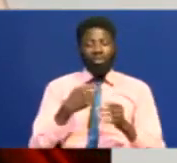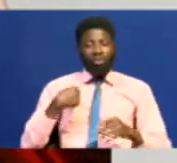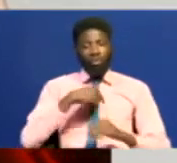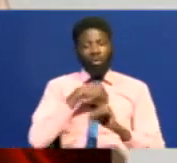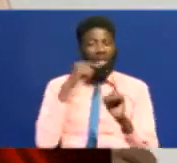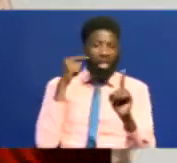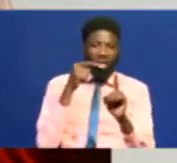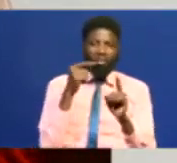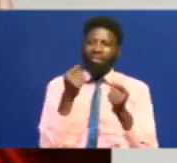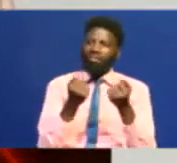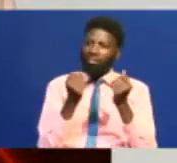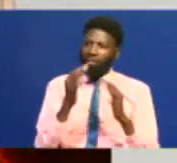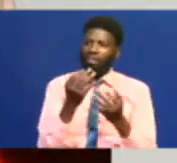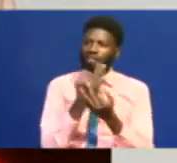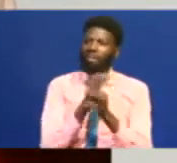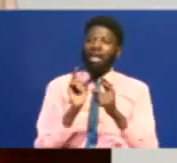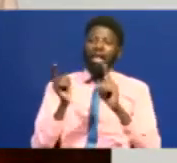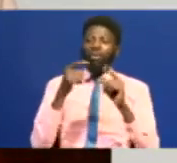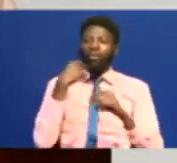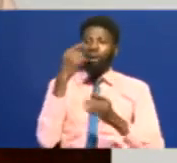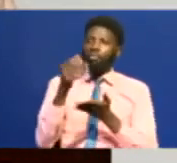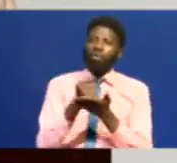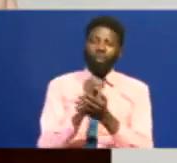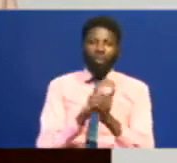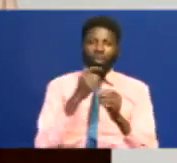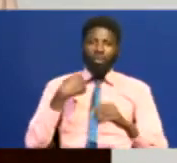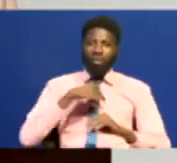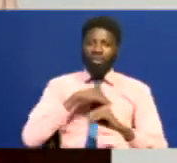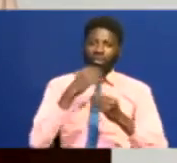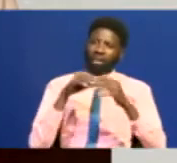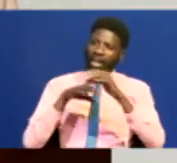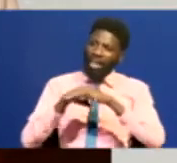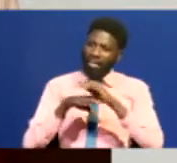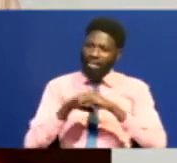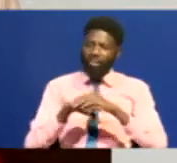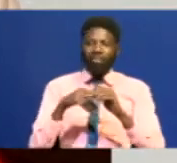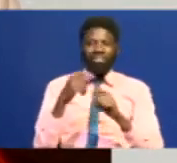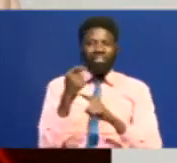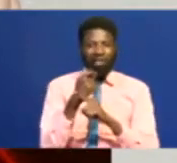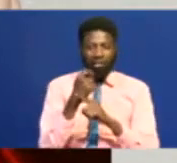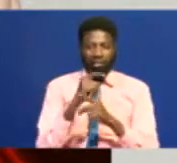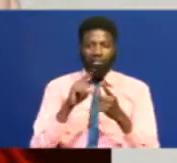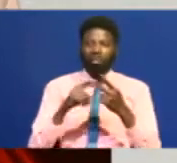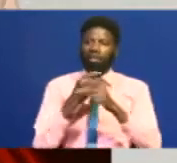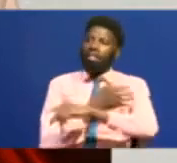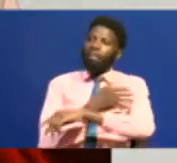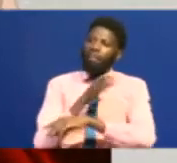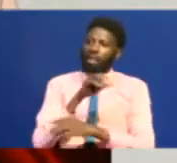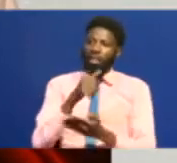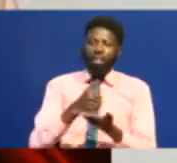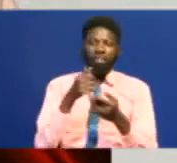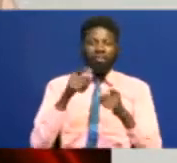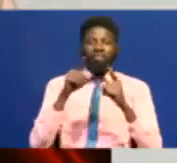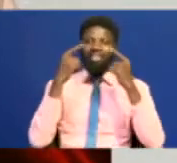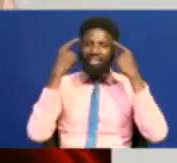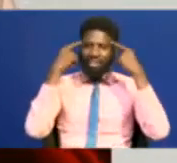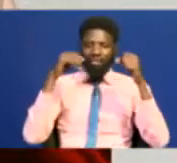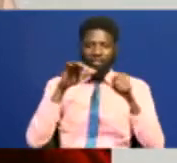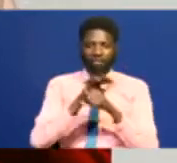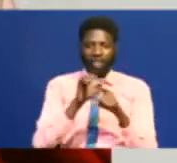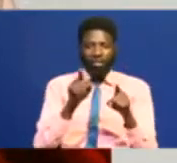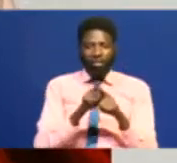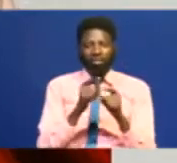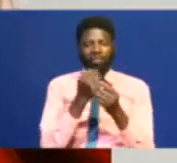by anybody. They're also not our employees, but we give them access to tools and training to empower them and enable them to be successful as gig